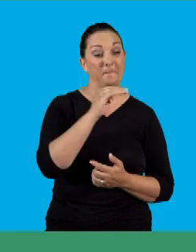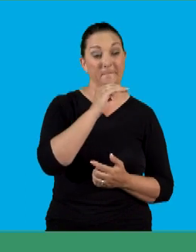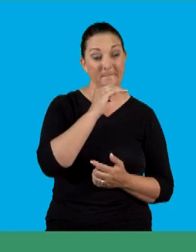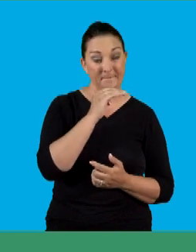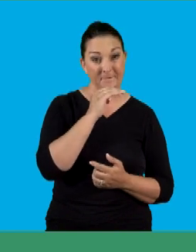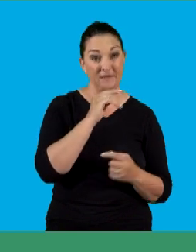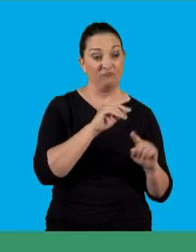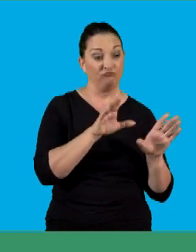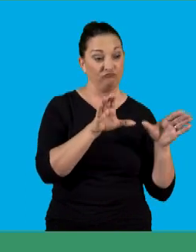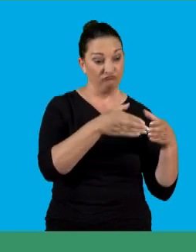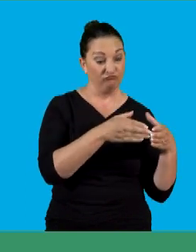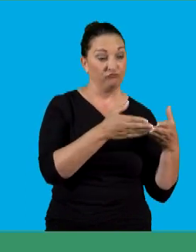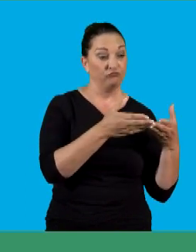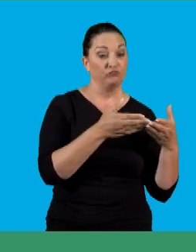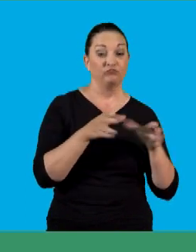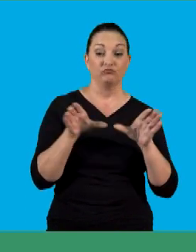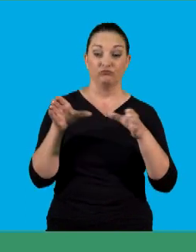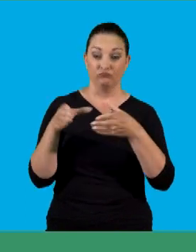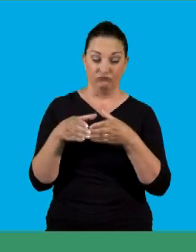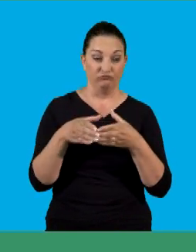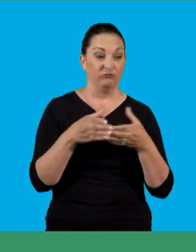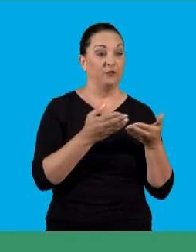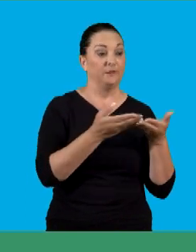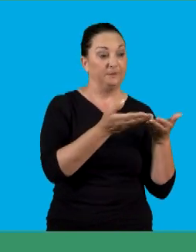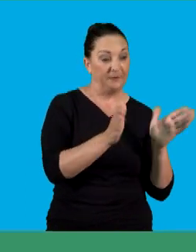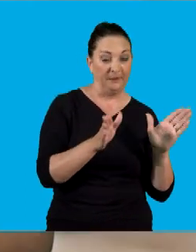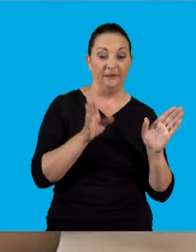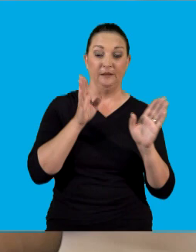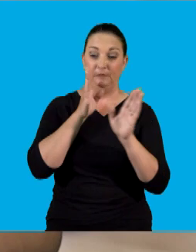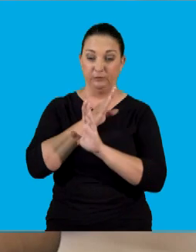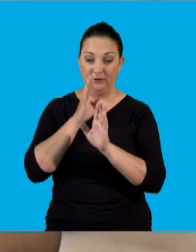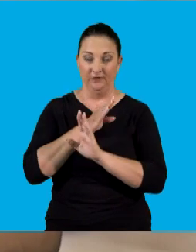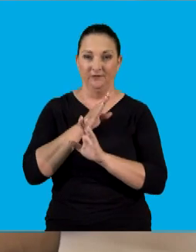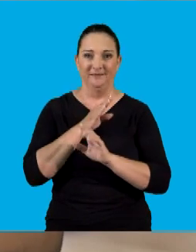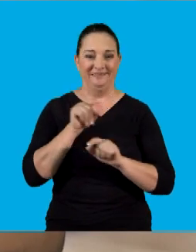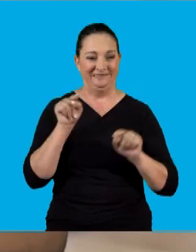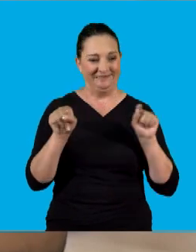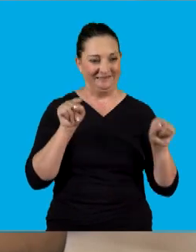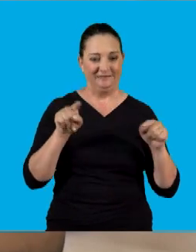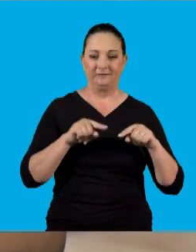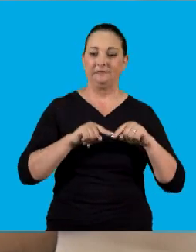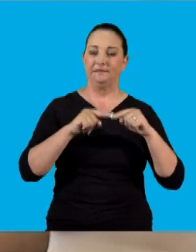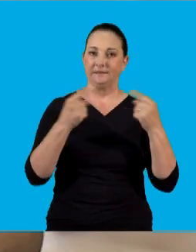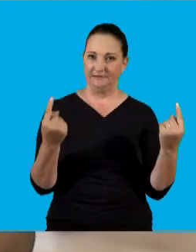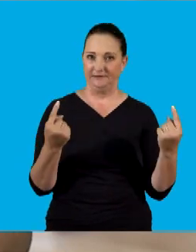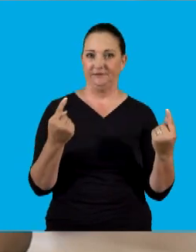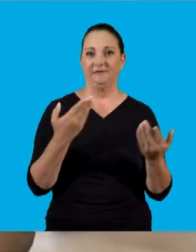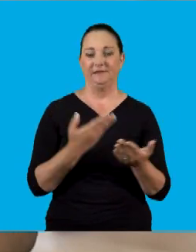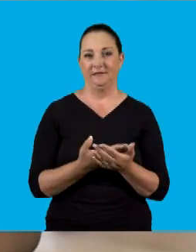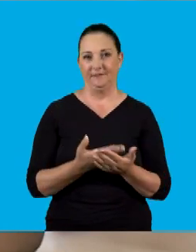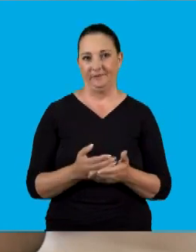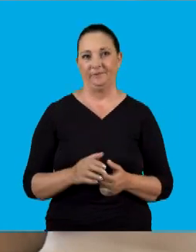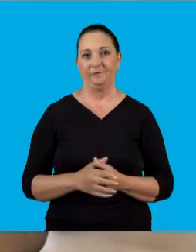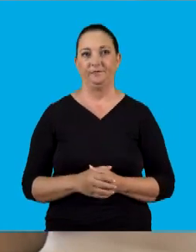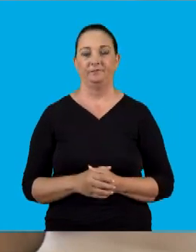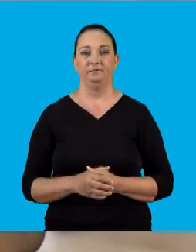meaning between the two, which is the private and the public sector, and also be able to differentiate or distinguish between the two terms,